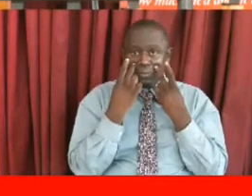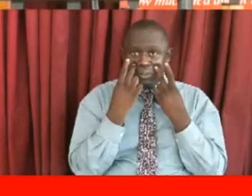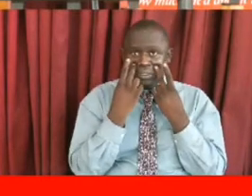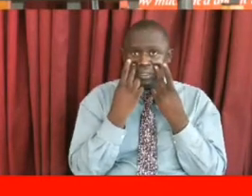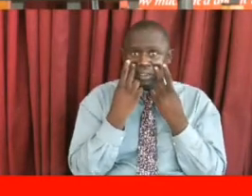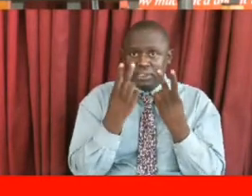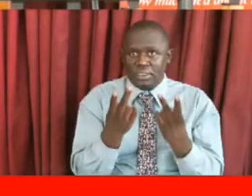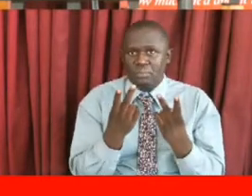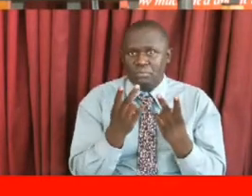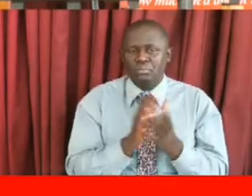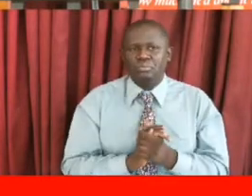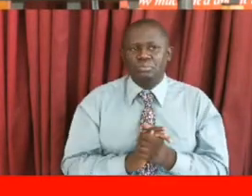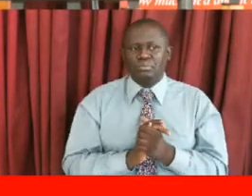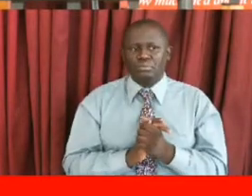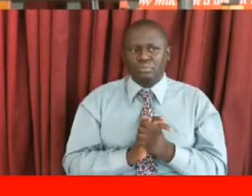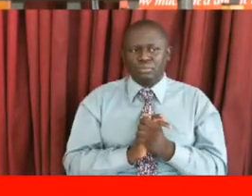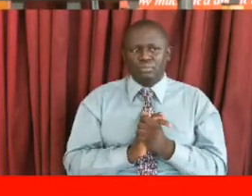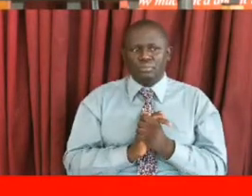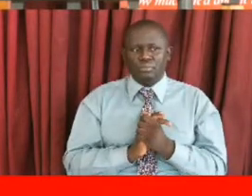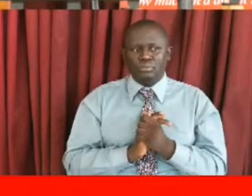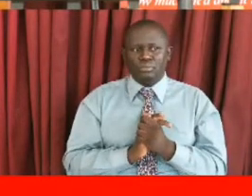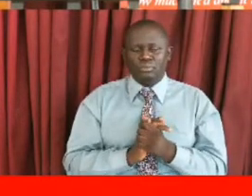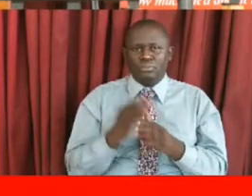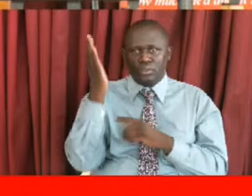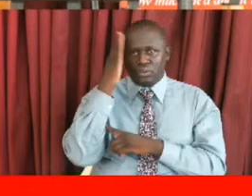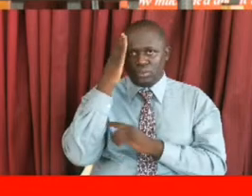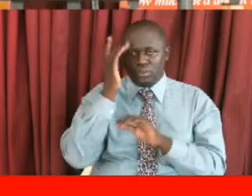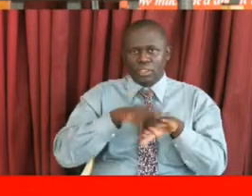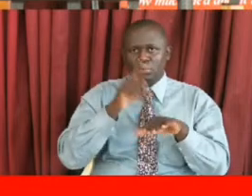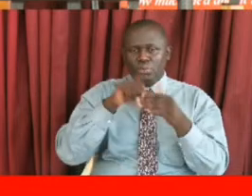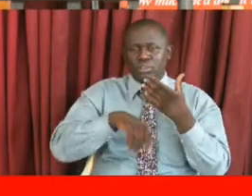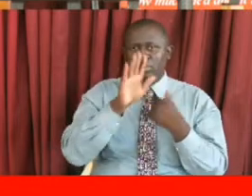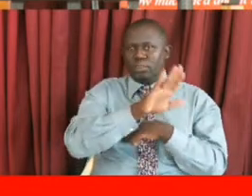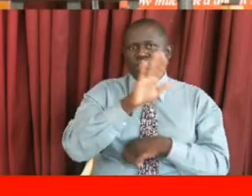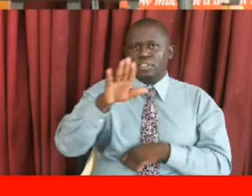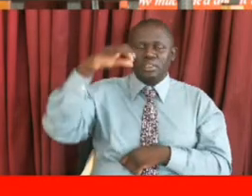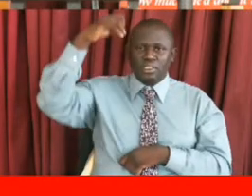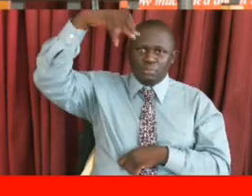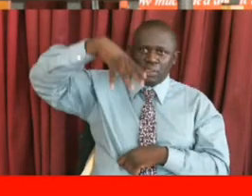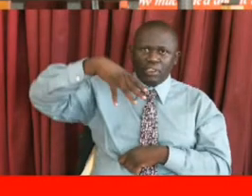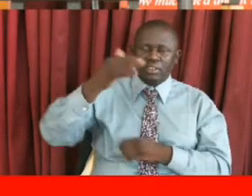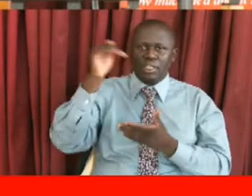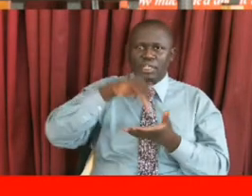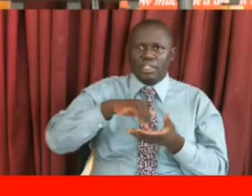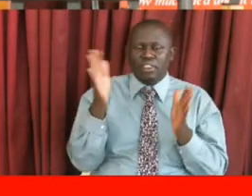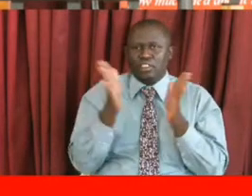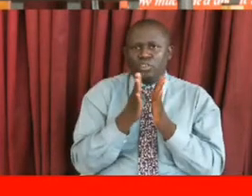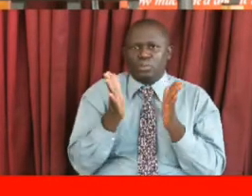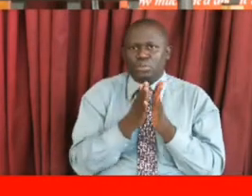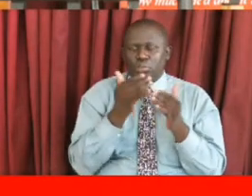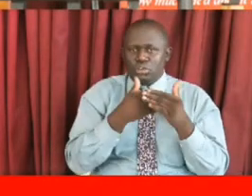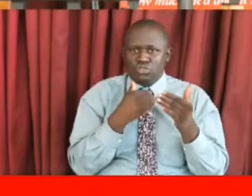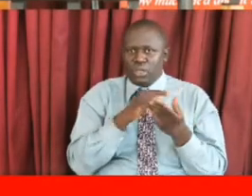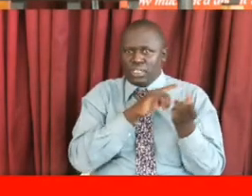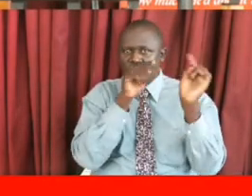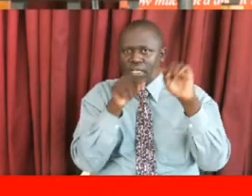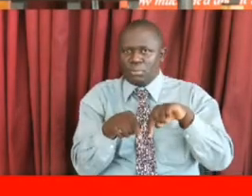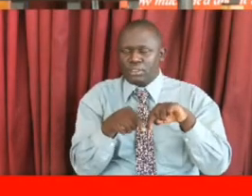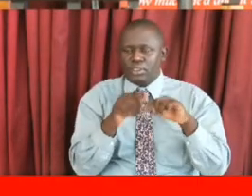presence is about to be with these are the signals just before it